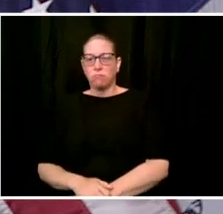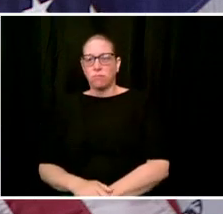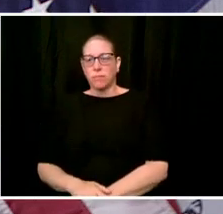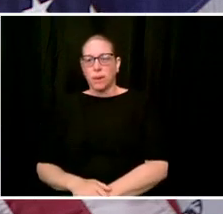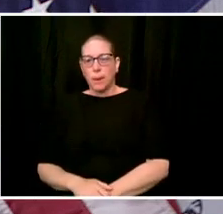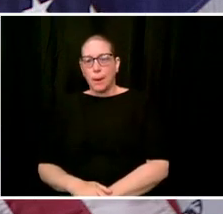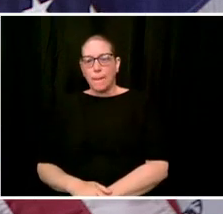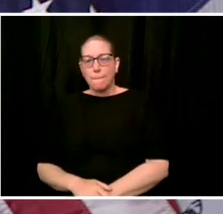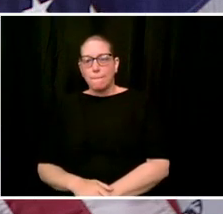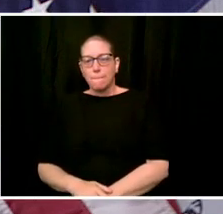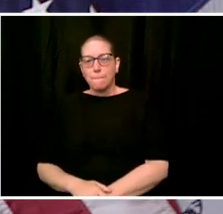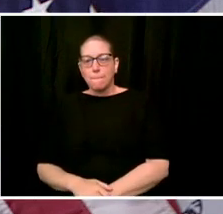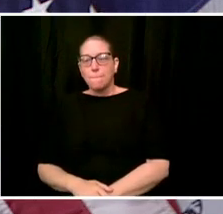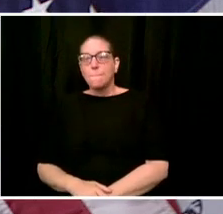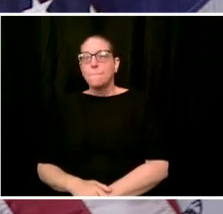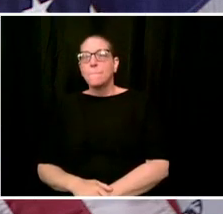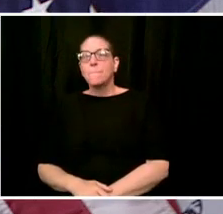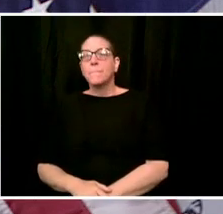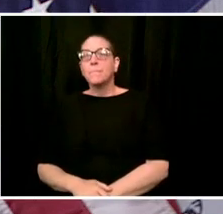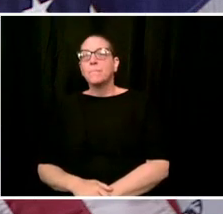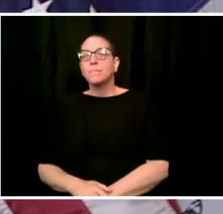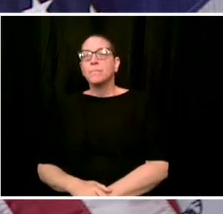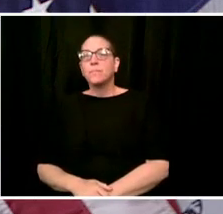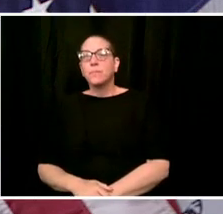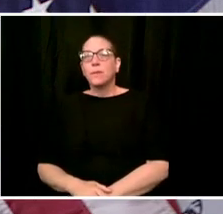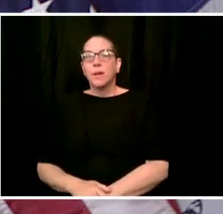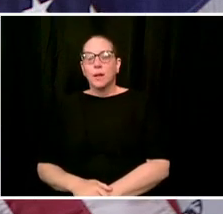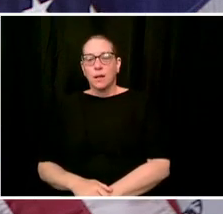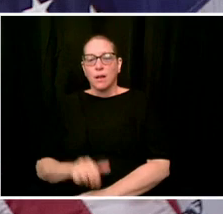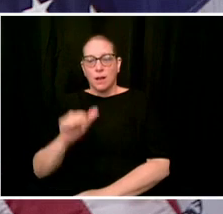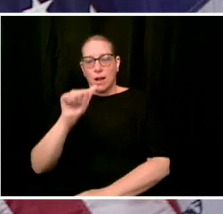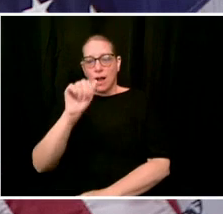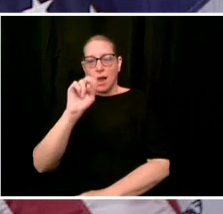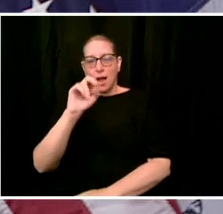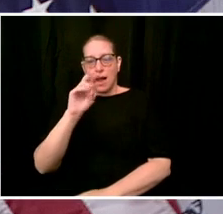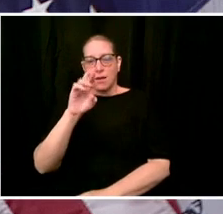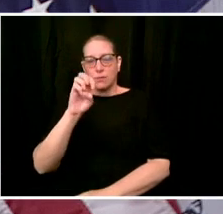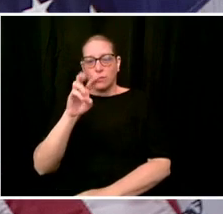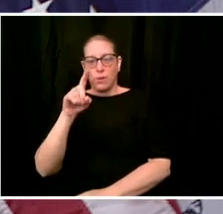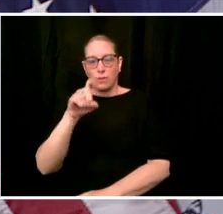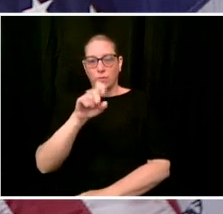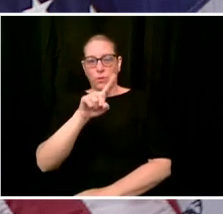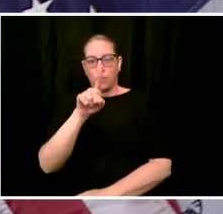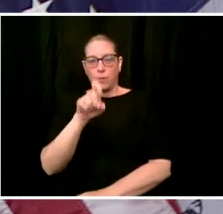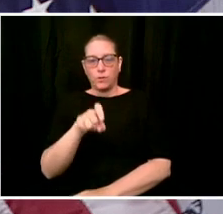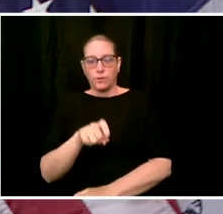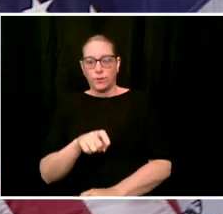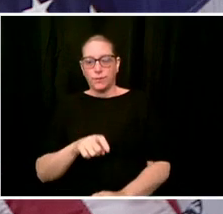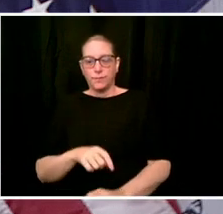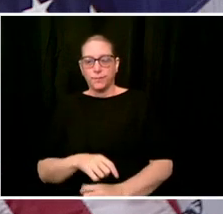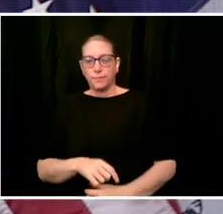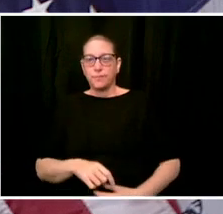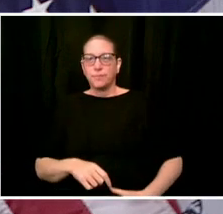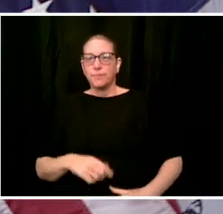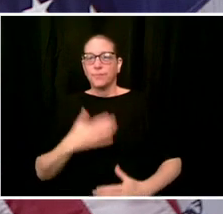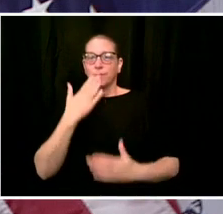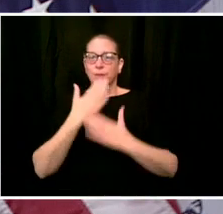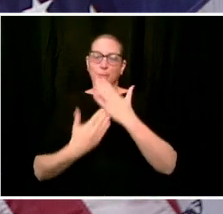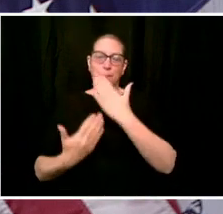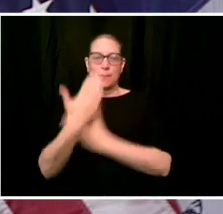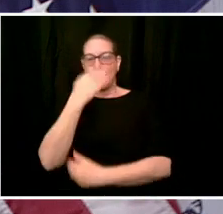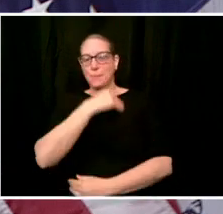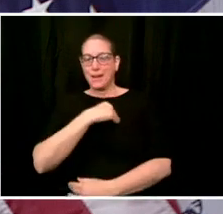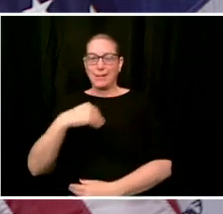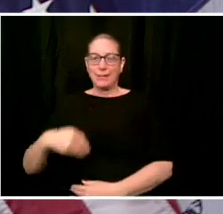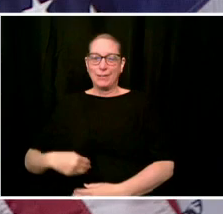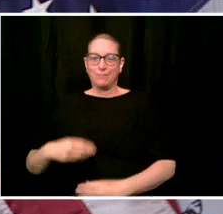The next is Andrew Siff from WNBC. Morning, Mr. Mayor. Hope everyone is doing well. Good